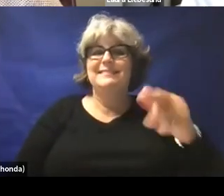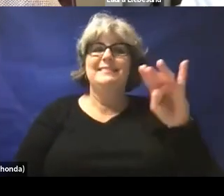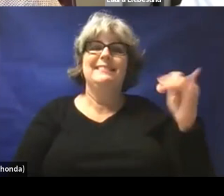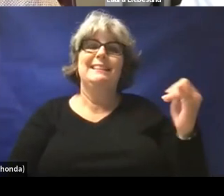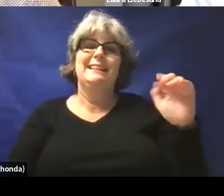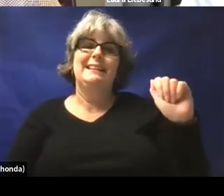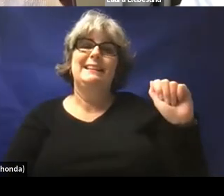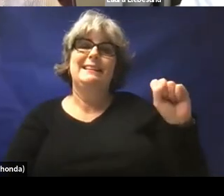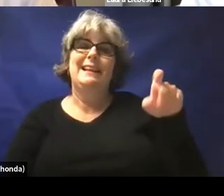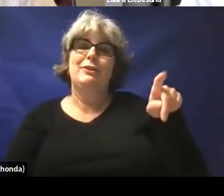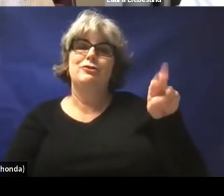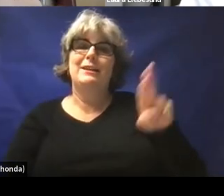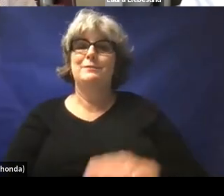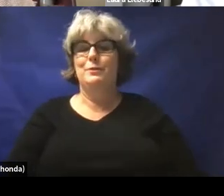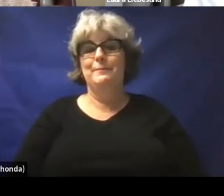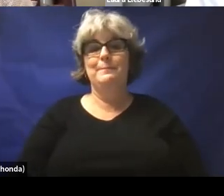now.